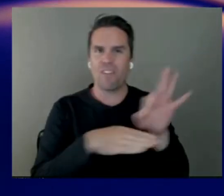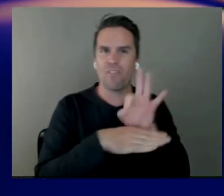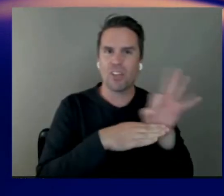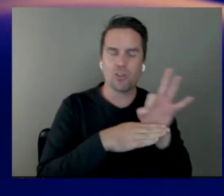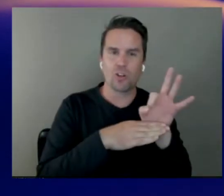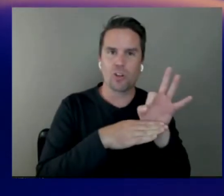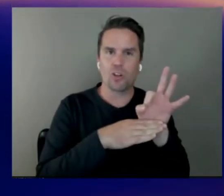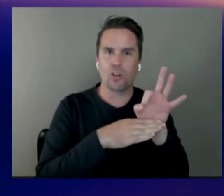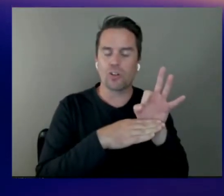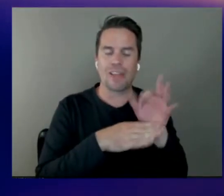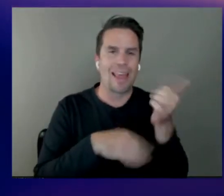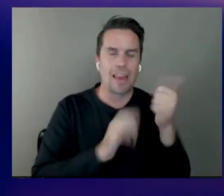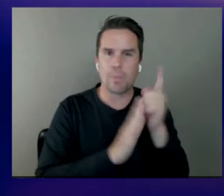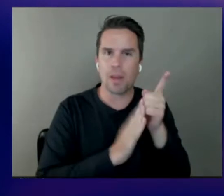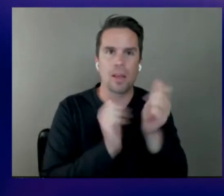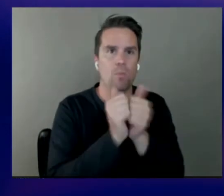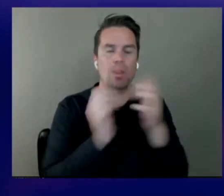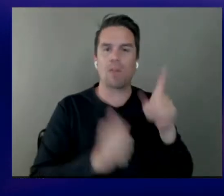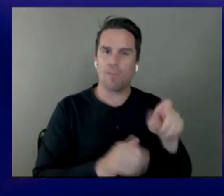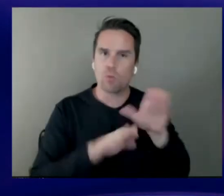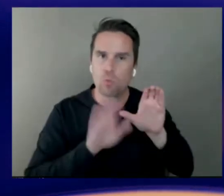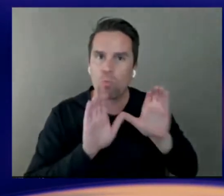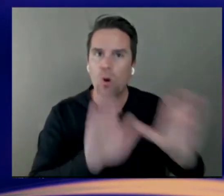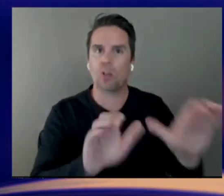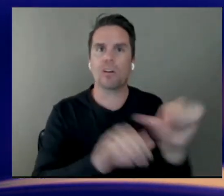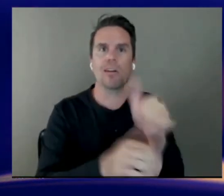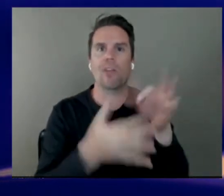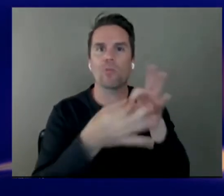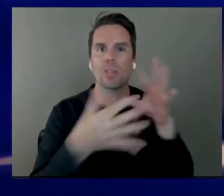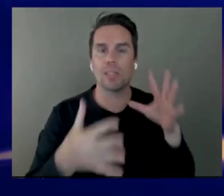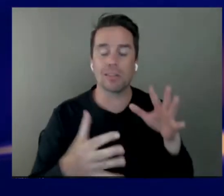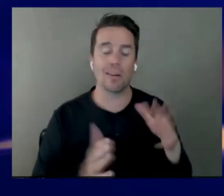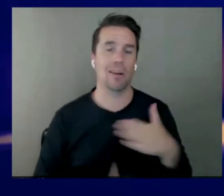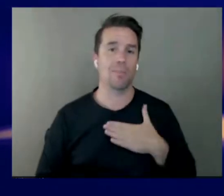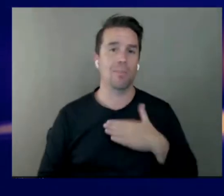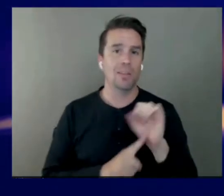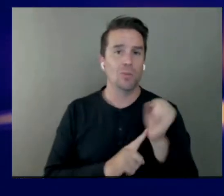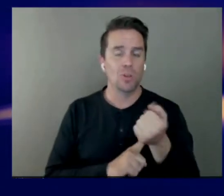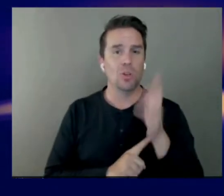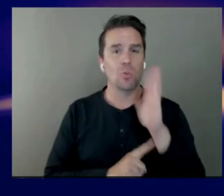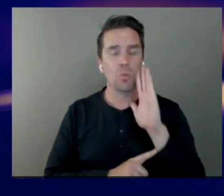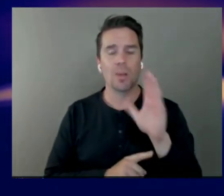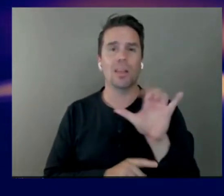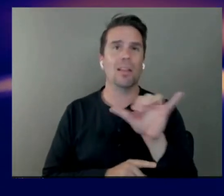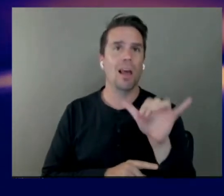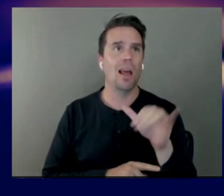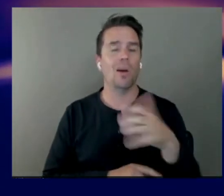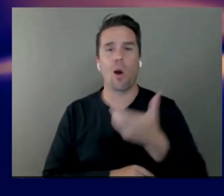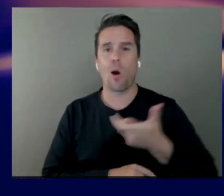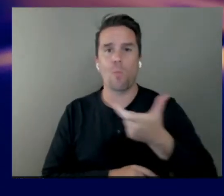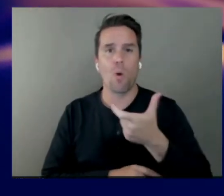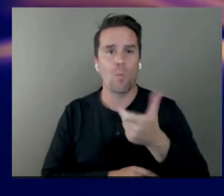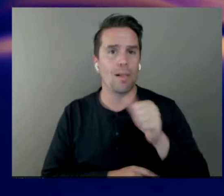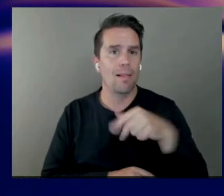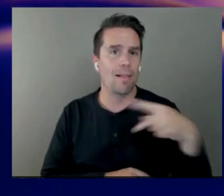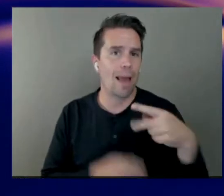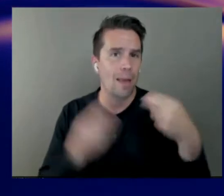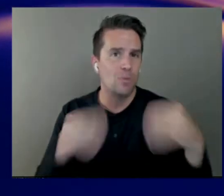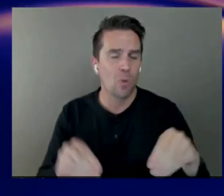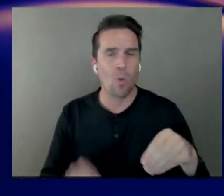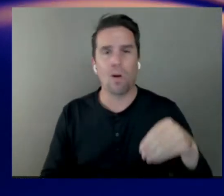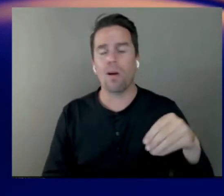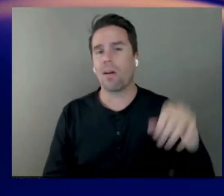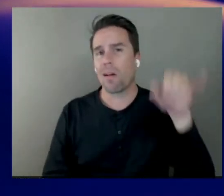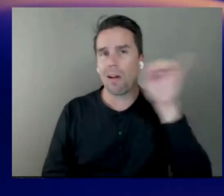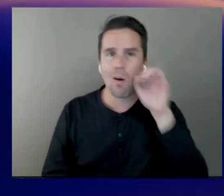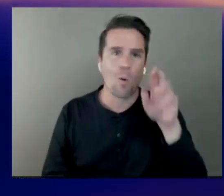out. In my case, it would be like to a mobile app store, so like the Apple App Store or the Google Play Store. So you can turn on and